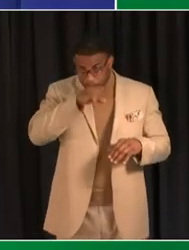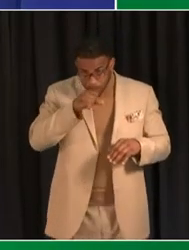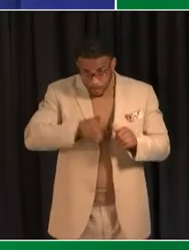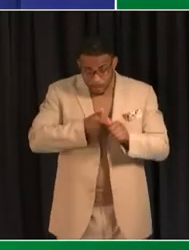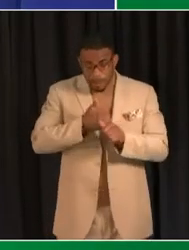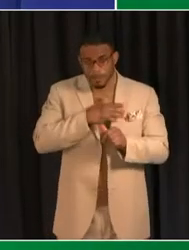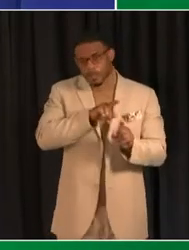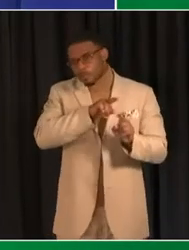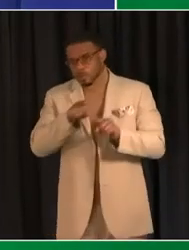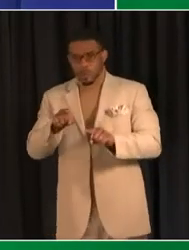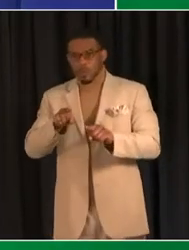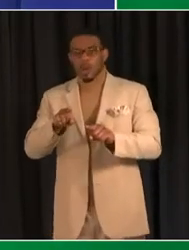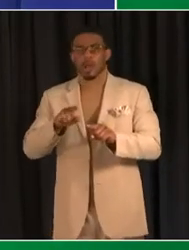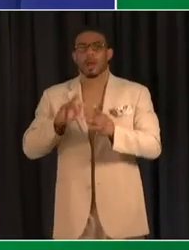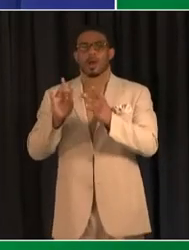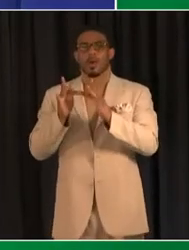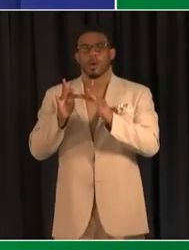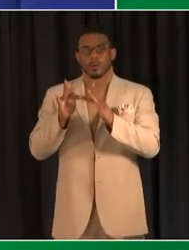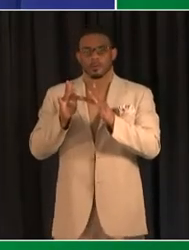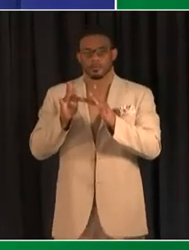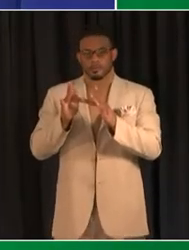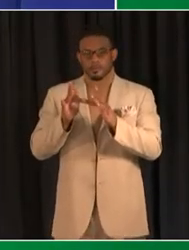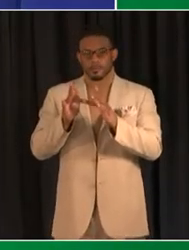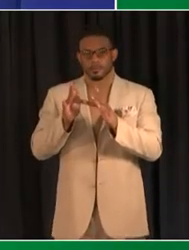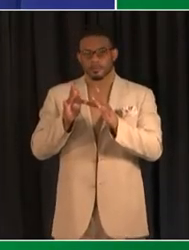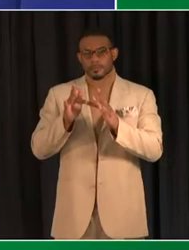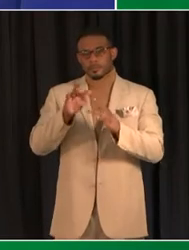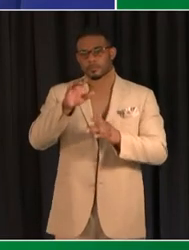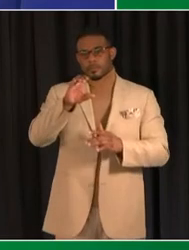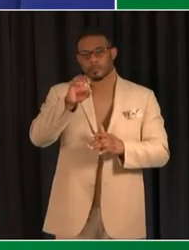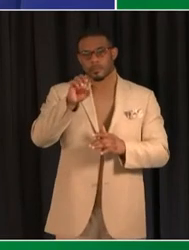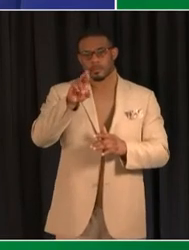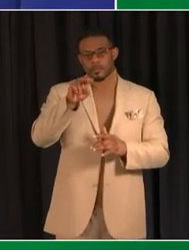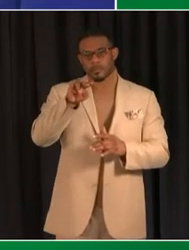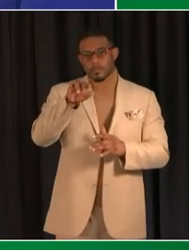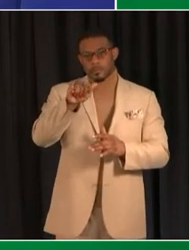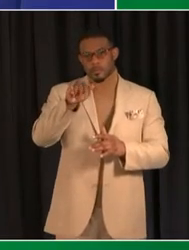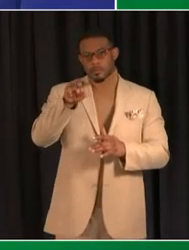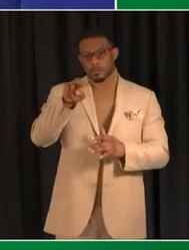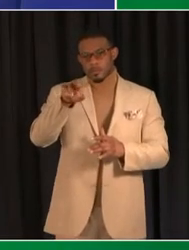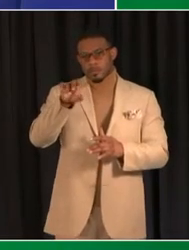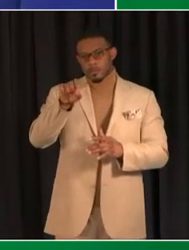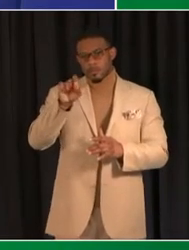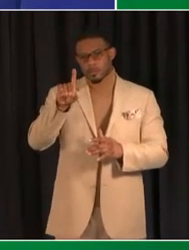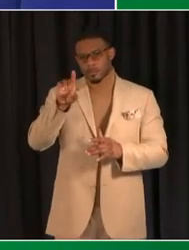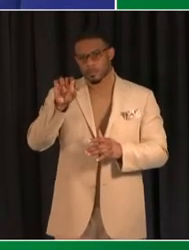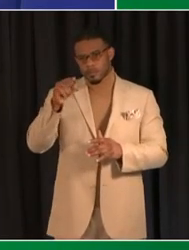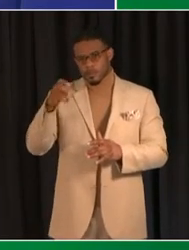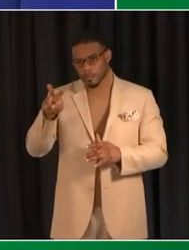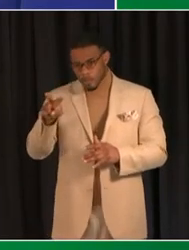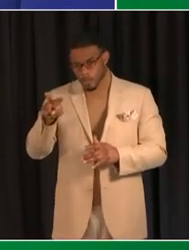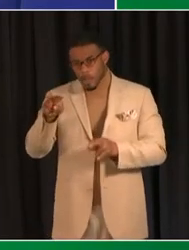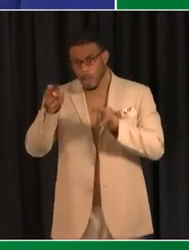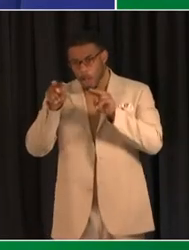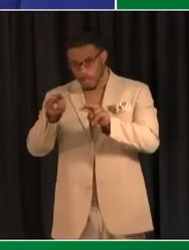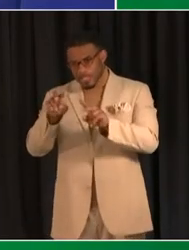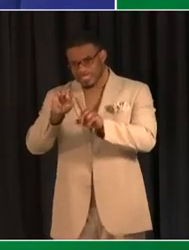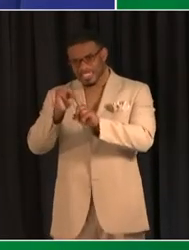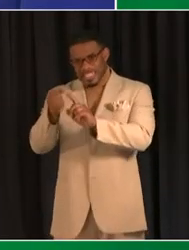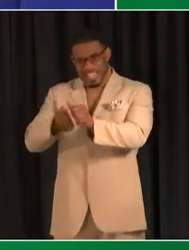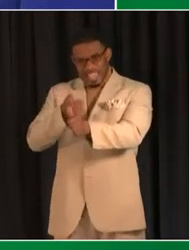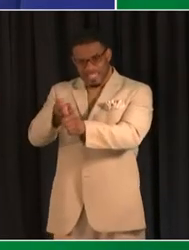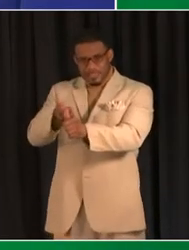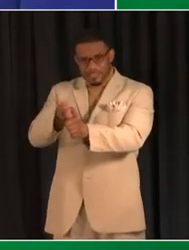if you missed those updates, you want to check out the path forward by visiting coronavirus.dc.gov and look at